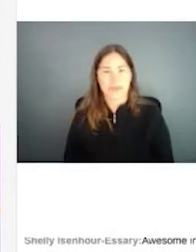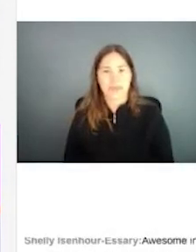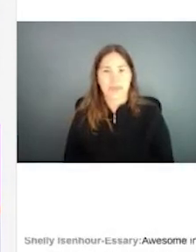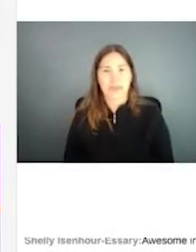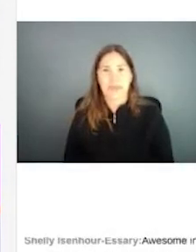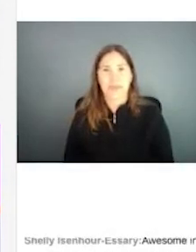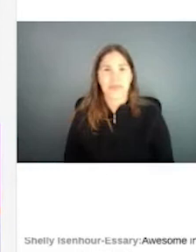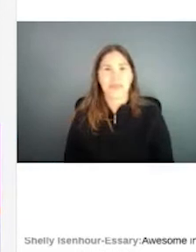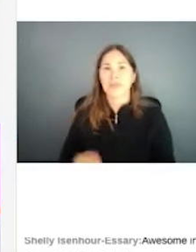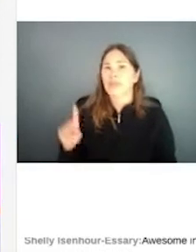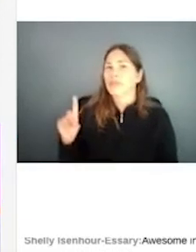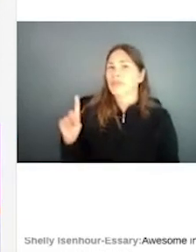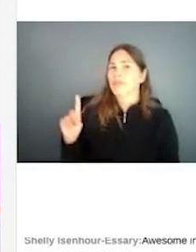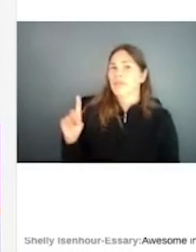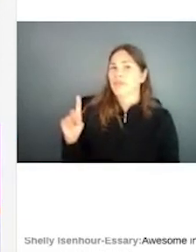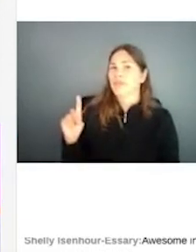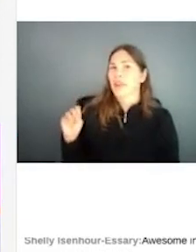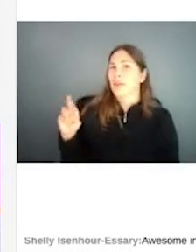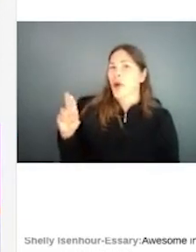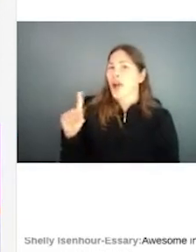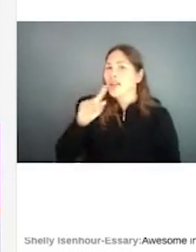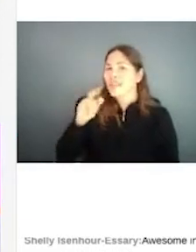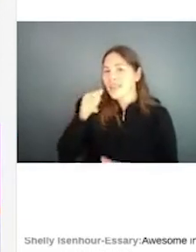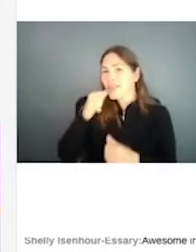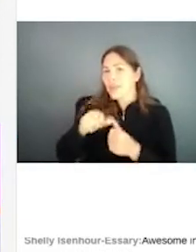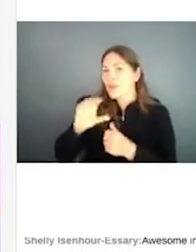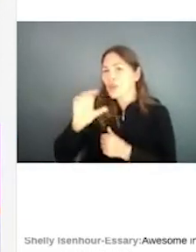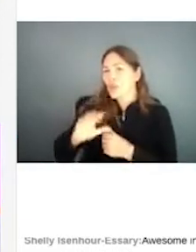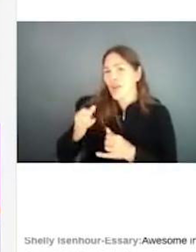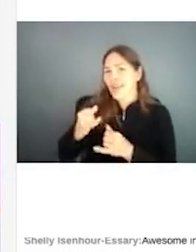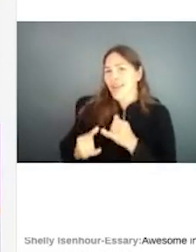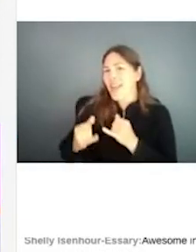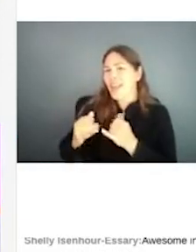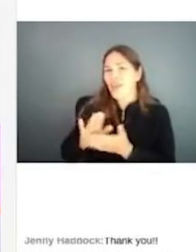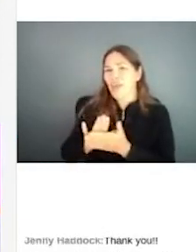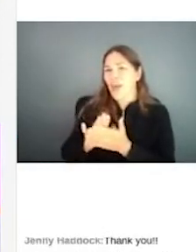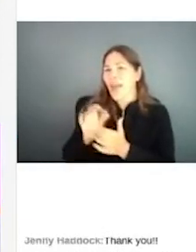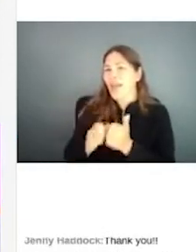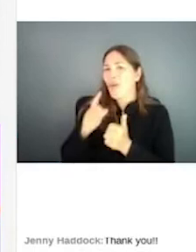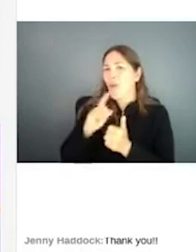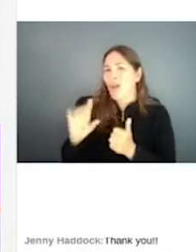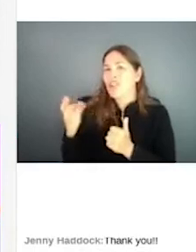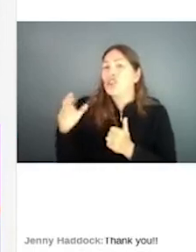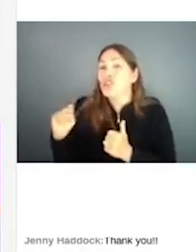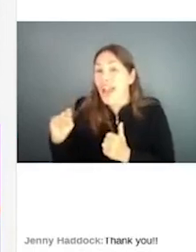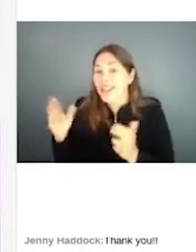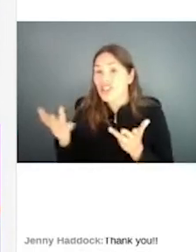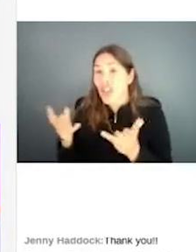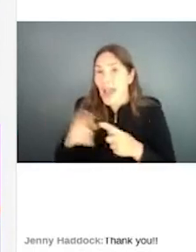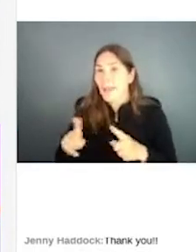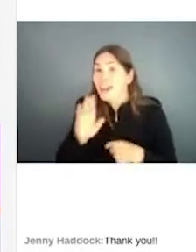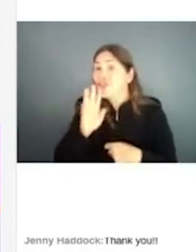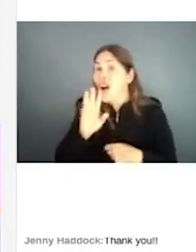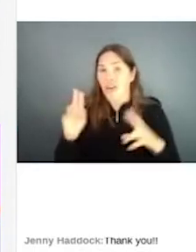Dennis, it Right. reminds me of Zoom at the end of the school. Everybody wants to chat. Nobody wants to talk. Right? And you're